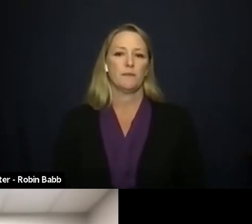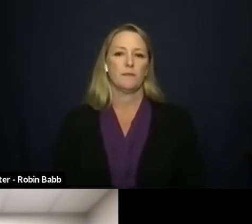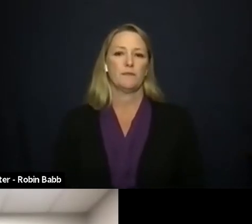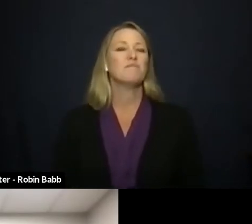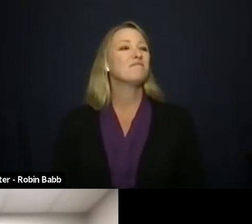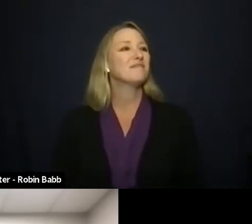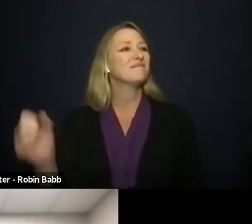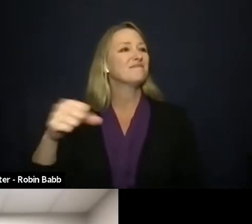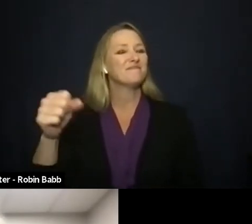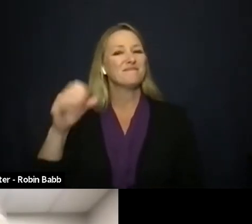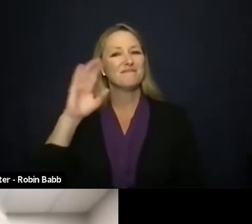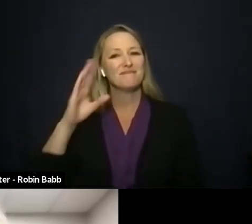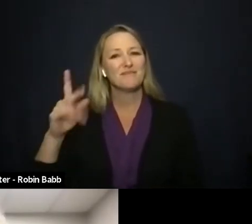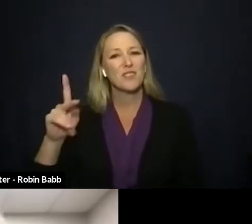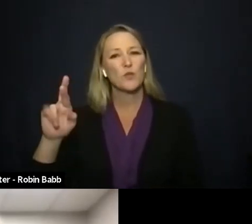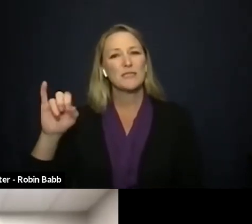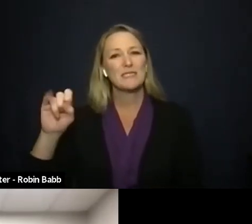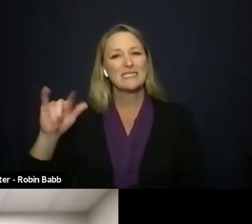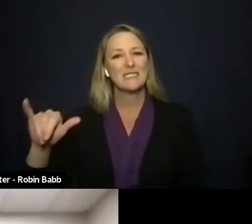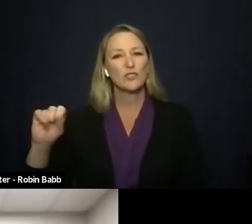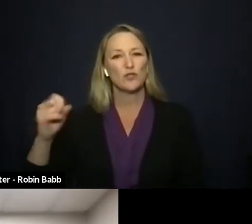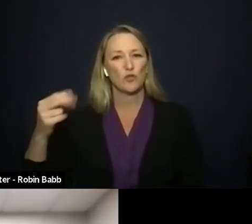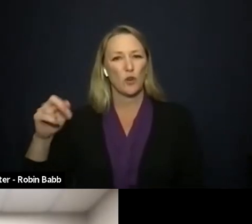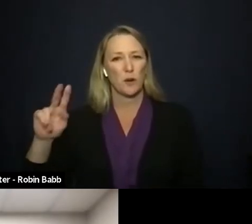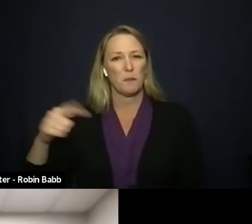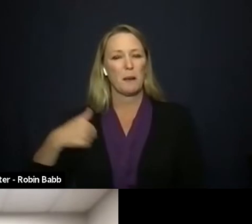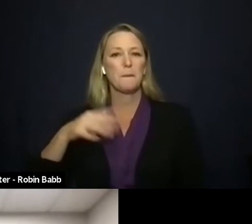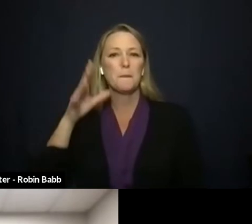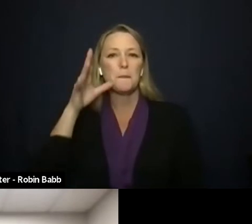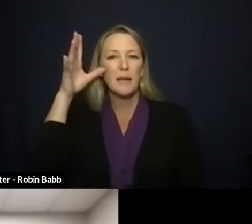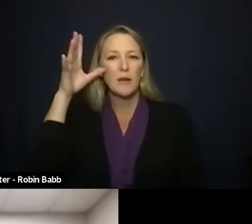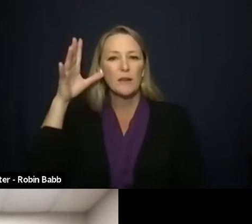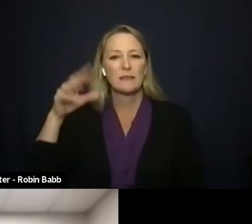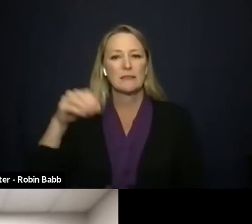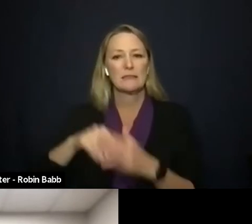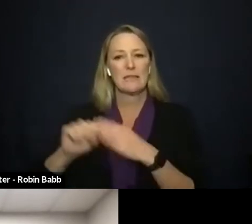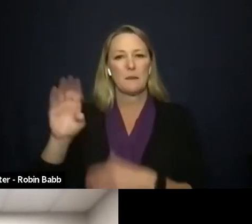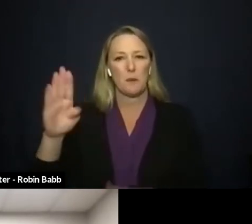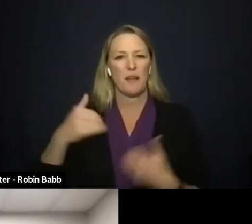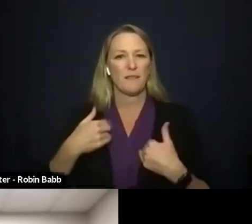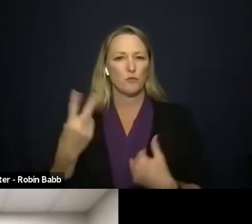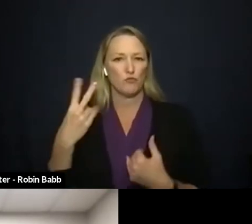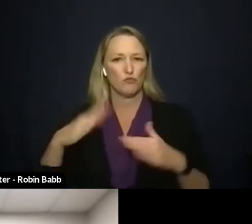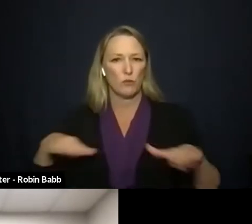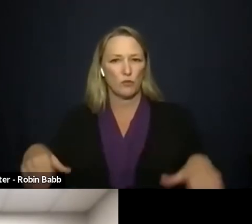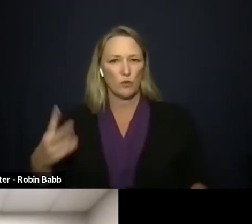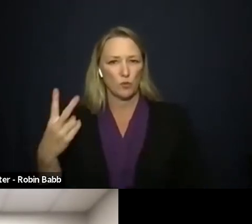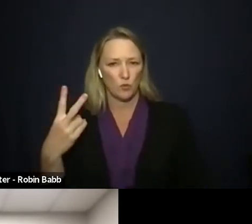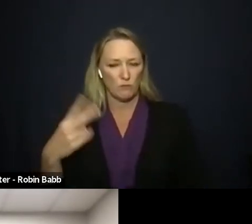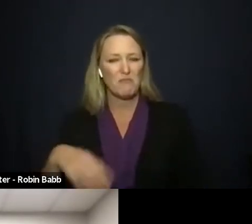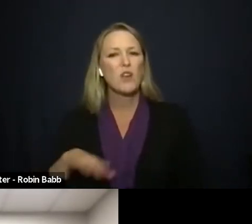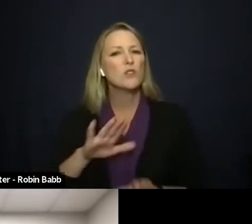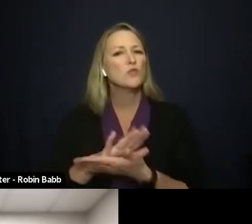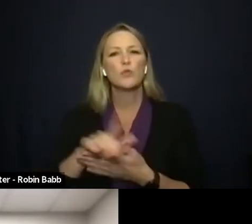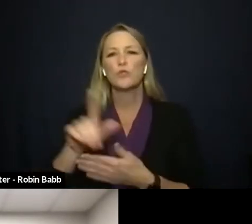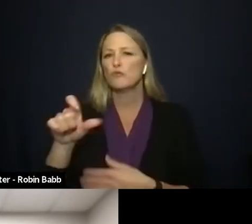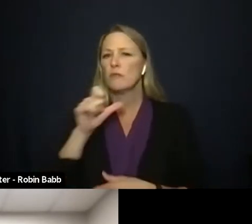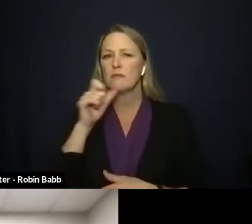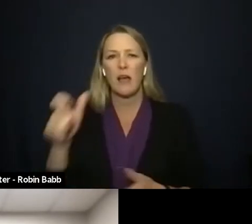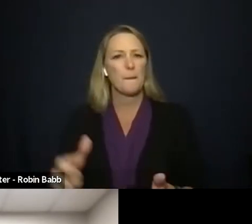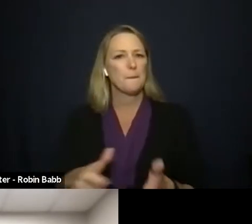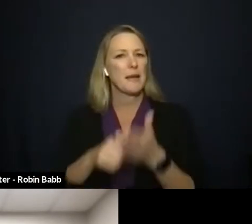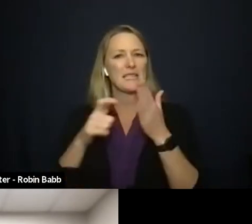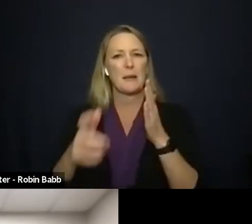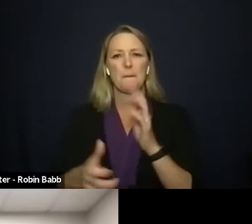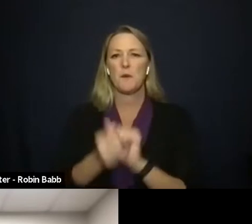yes my name is christy sharp i'm a parent in santa barbara of two kids in school school should not mandate the most dangerous